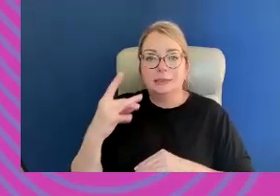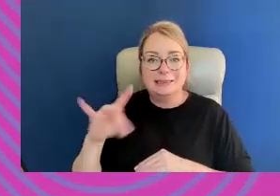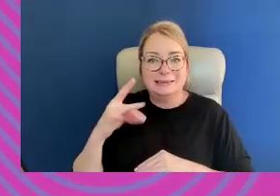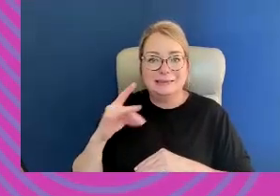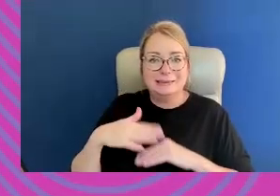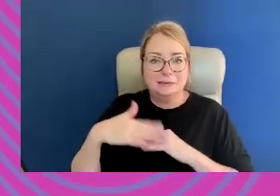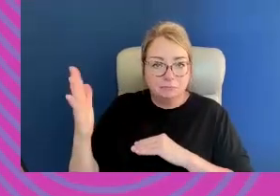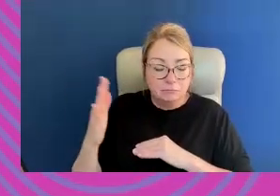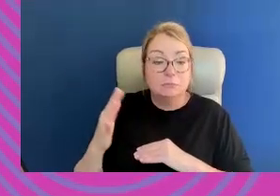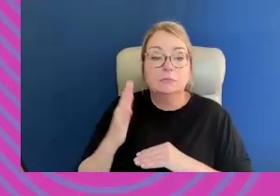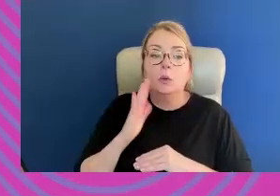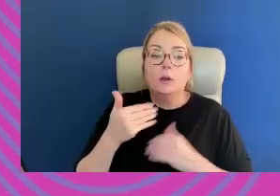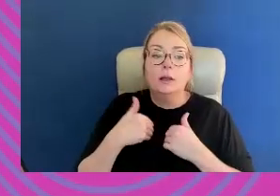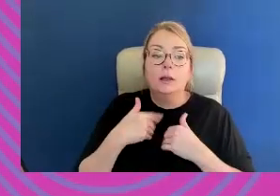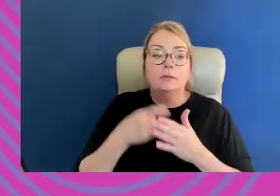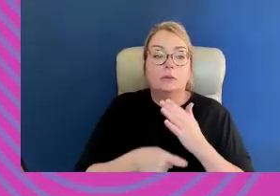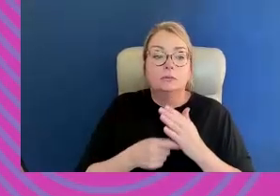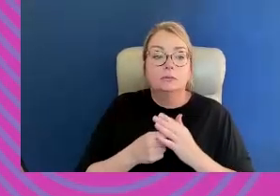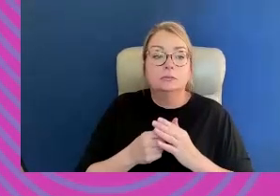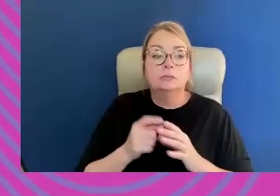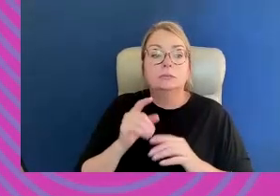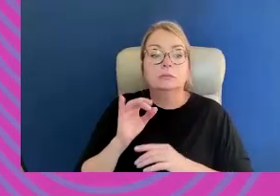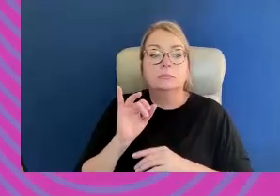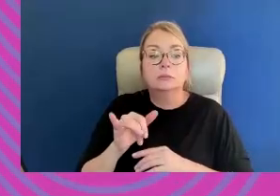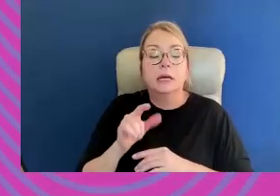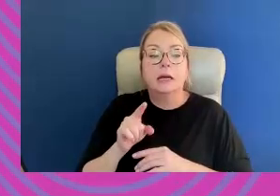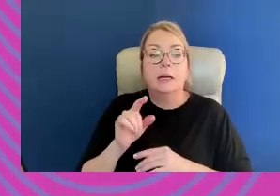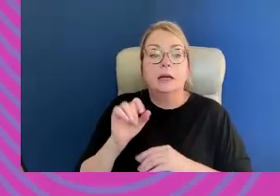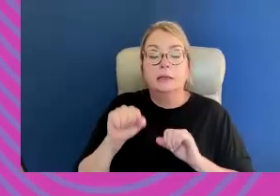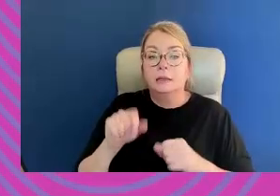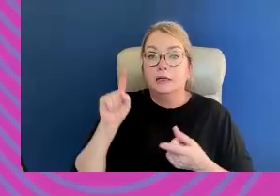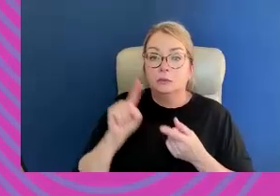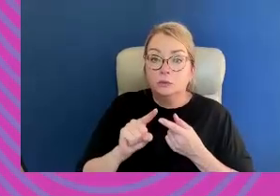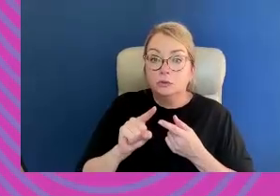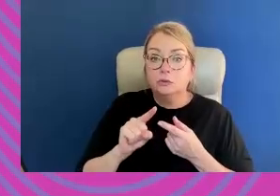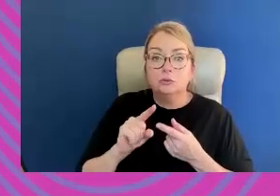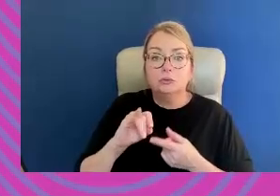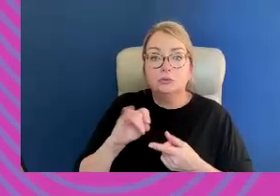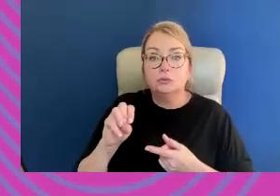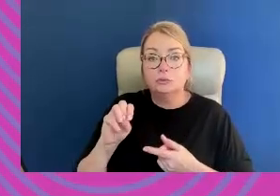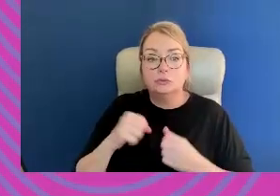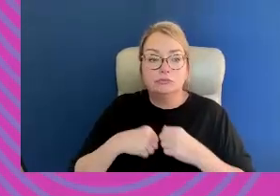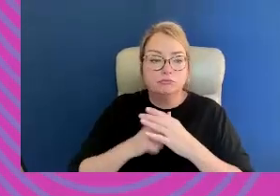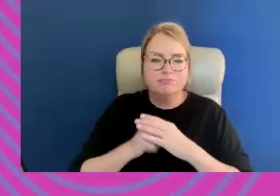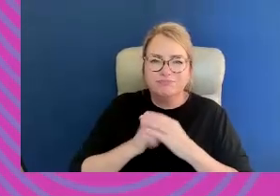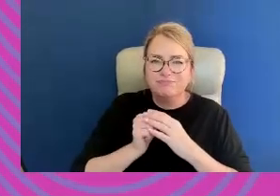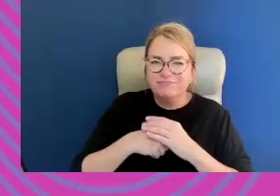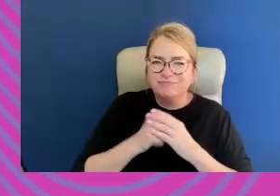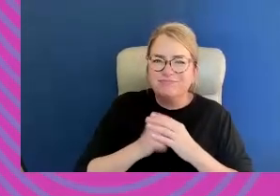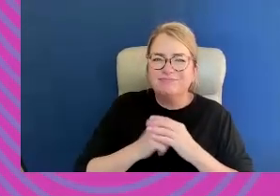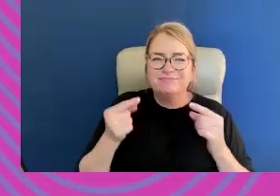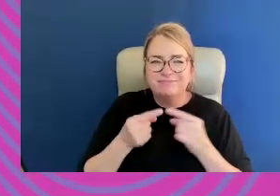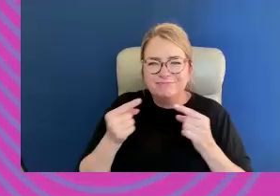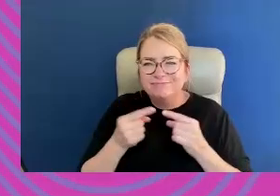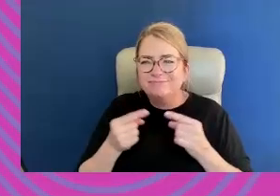cost associated with their use under it. What this does is it can reduce any kind of joint and muscle aches, pain and tension that you might